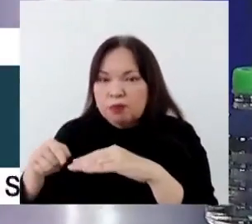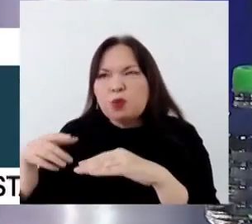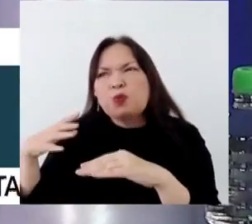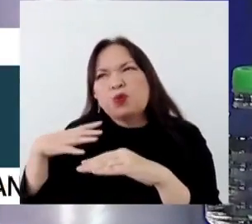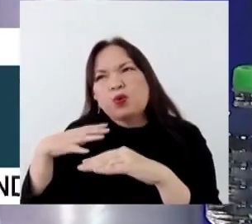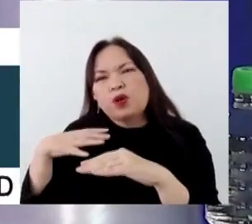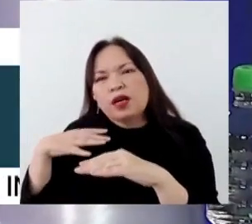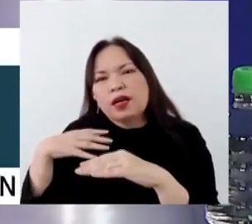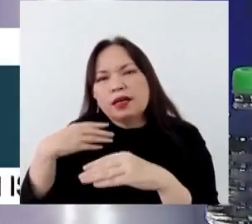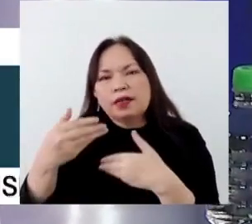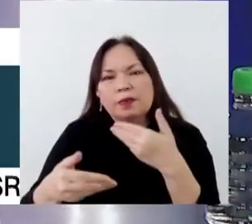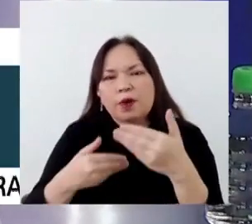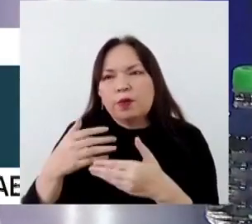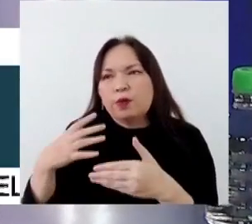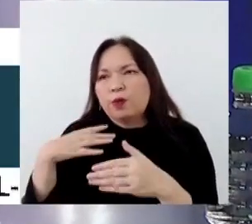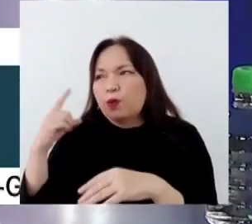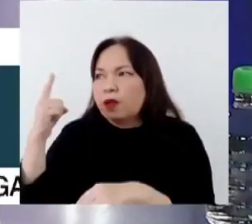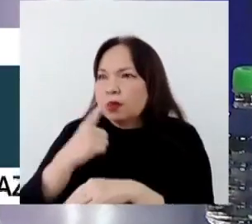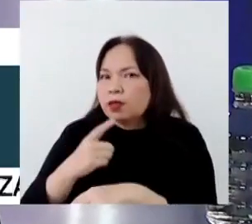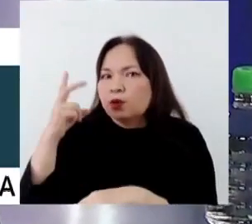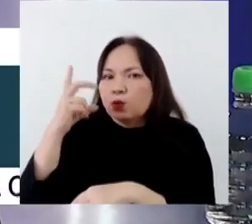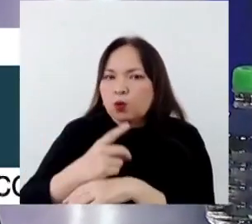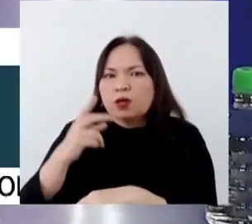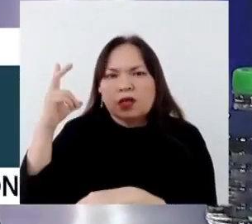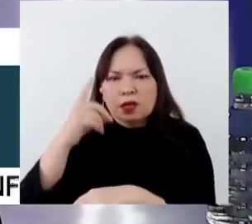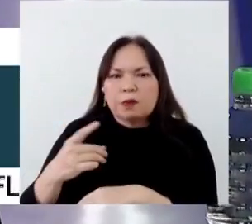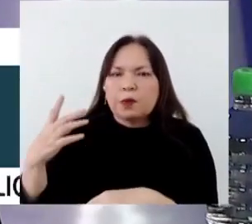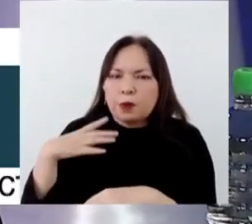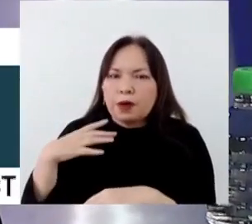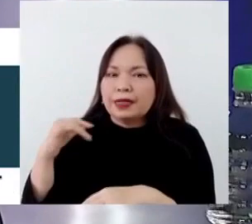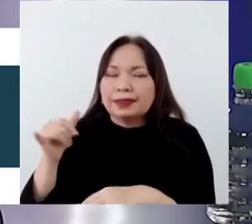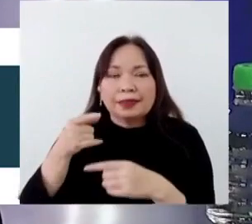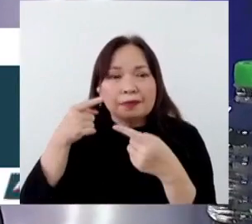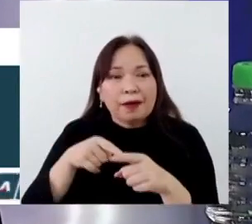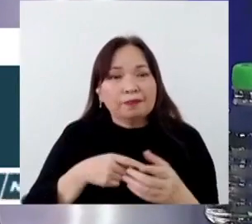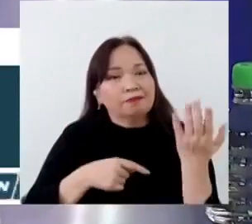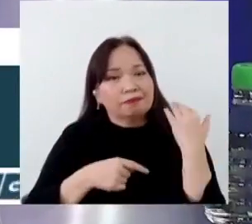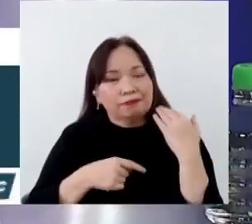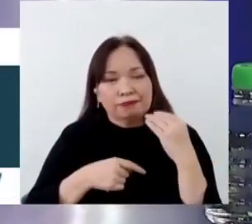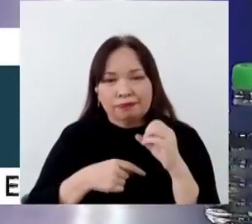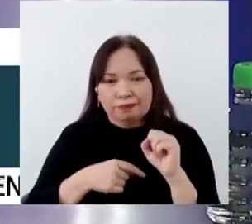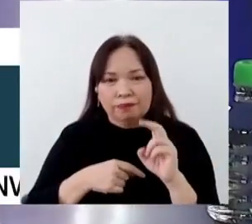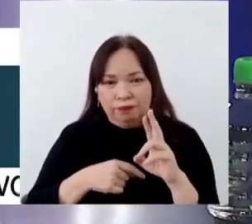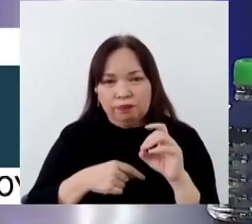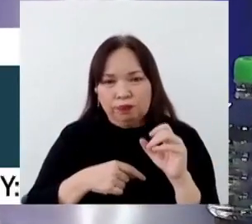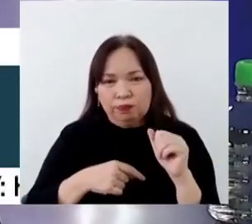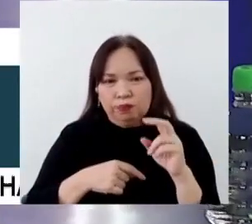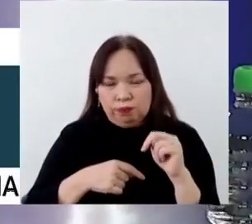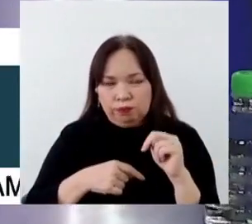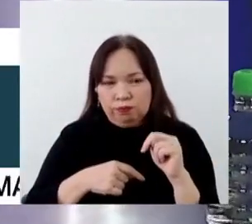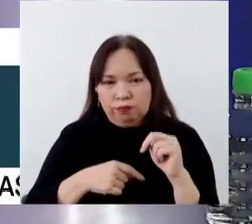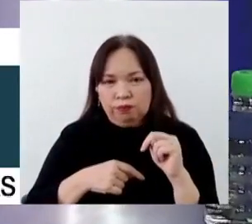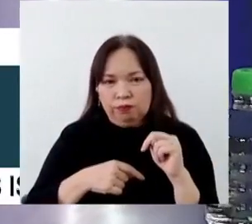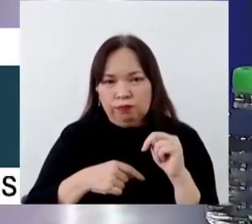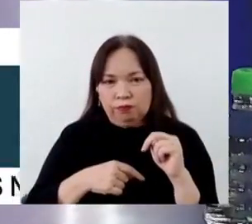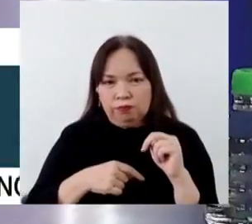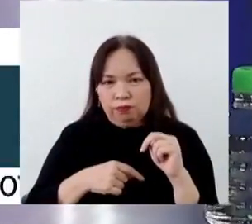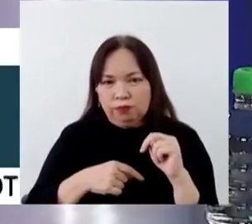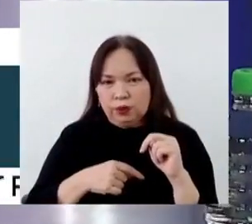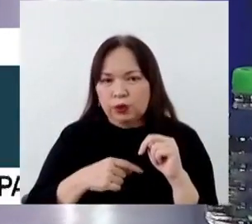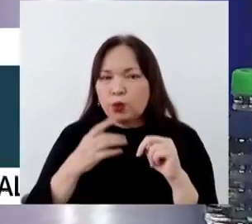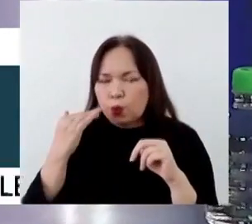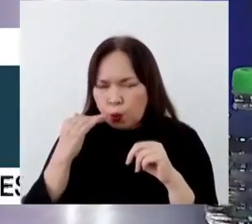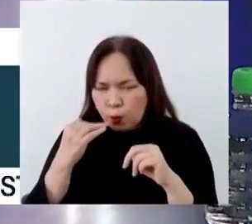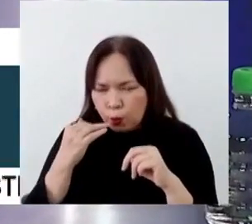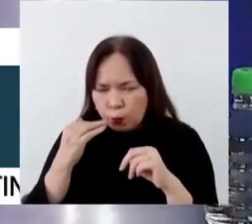also wait 1 day, 2 days, 3 days, tulad na nangyari sa Sudan. So, we're counting on the UN. And